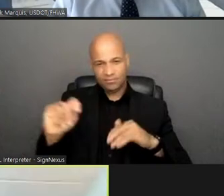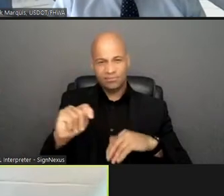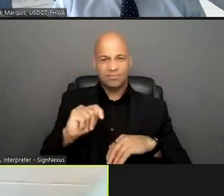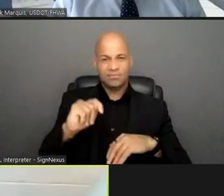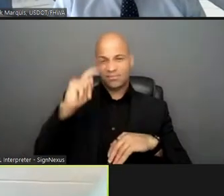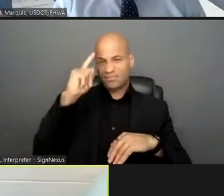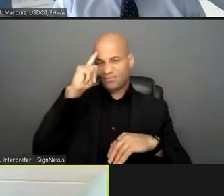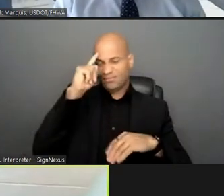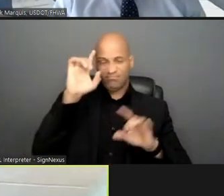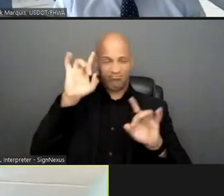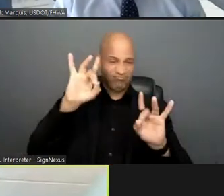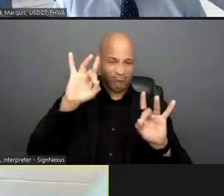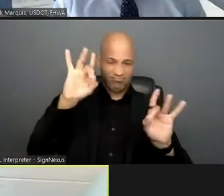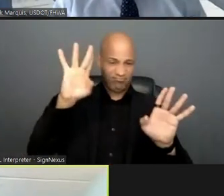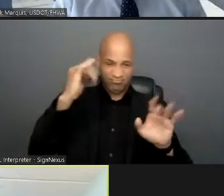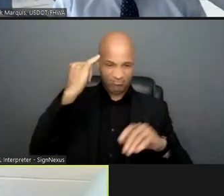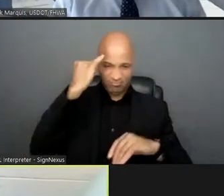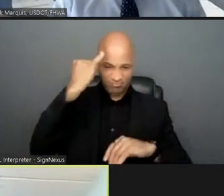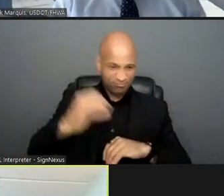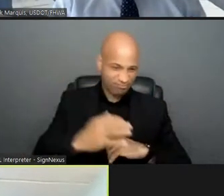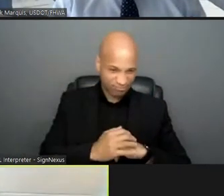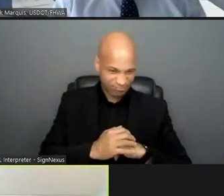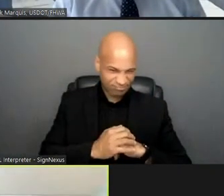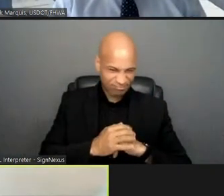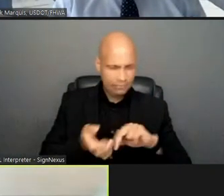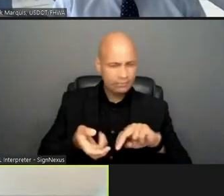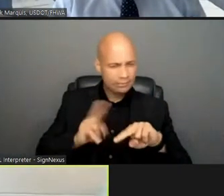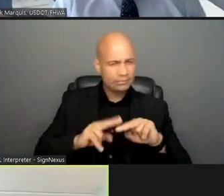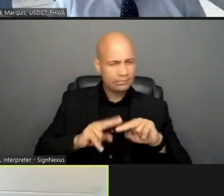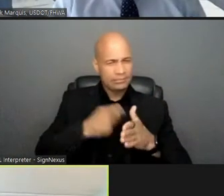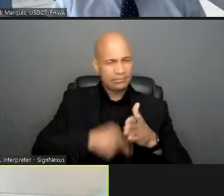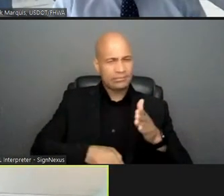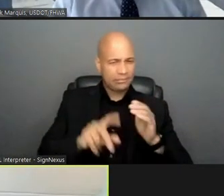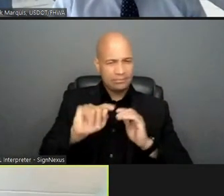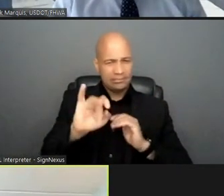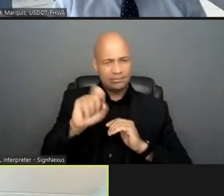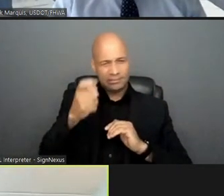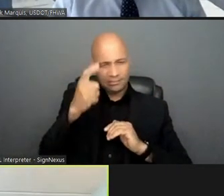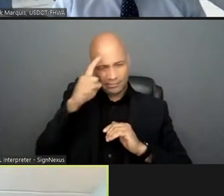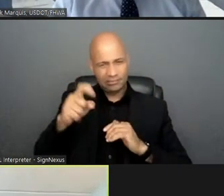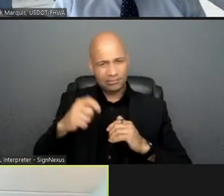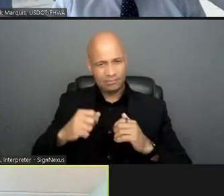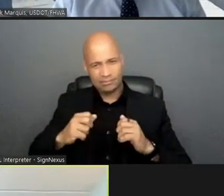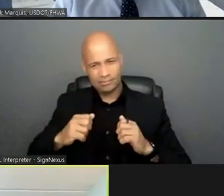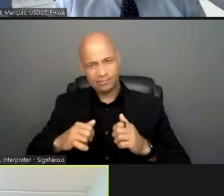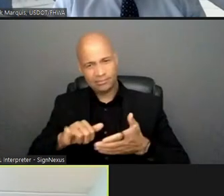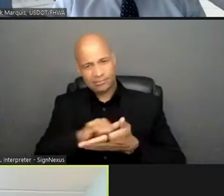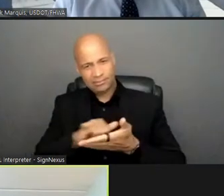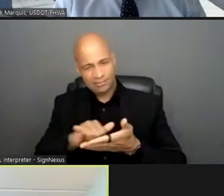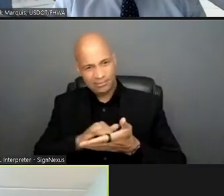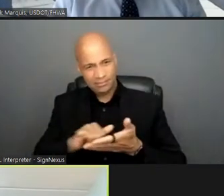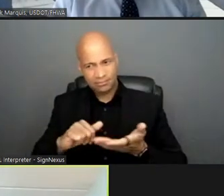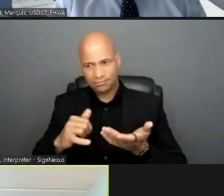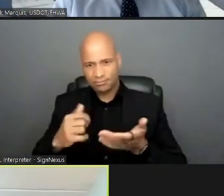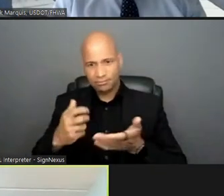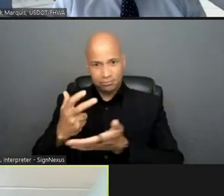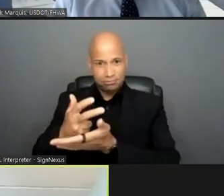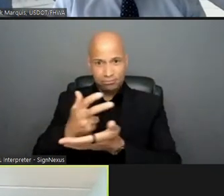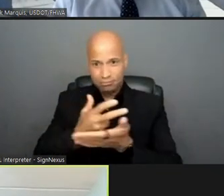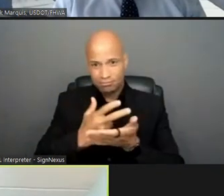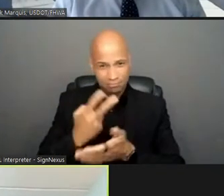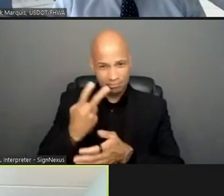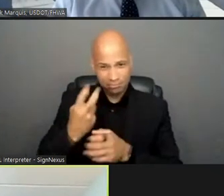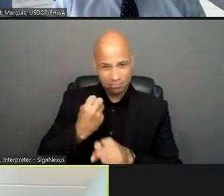is a terrible idea and it's an extra tax for the residents of Manhattan you already took our parking away um about two years